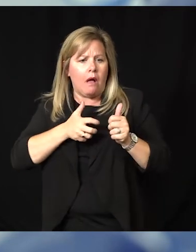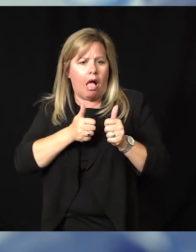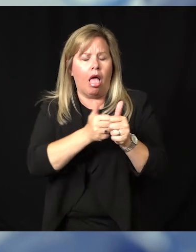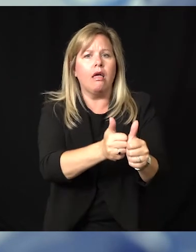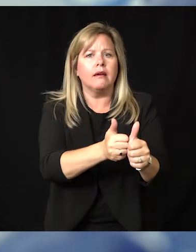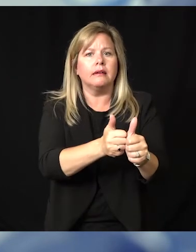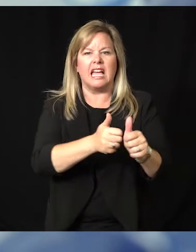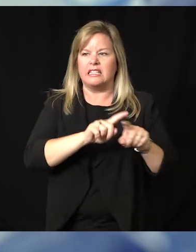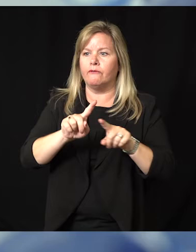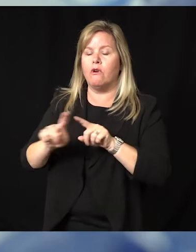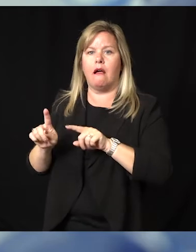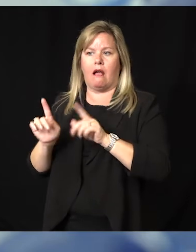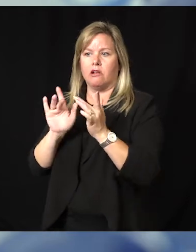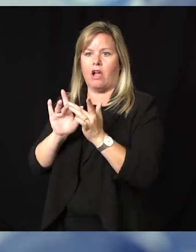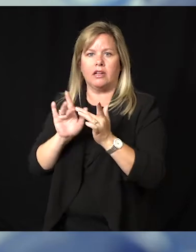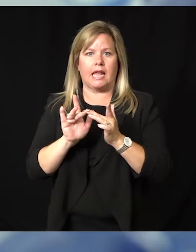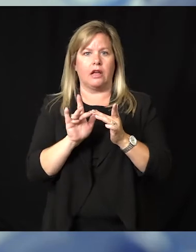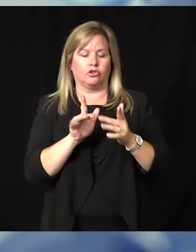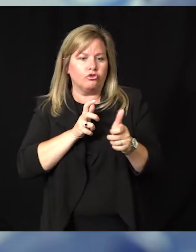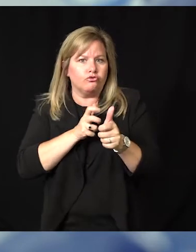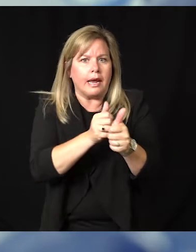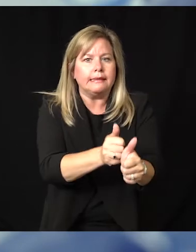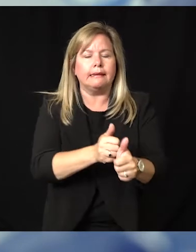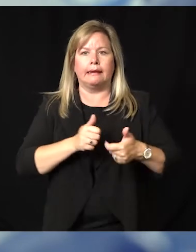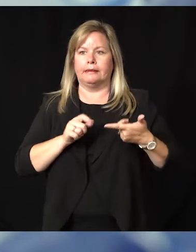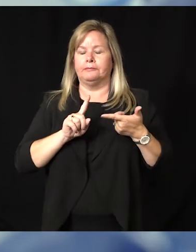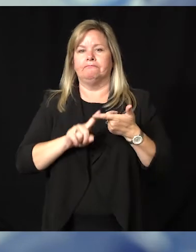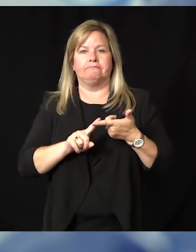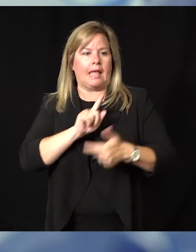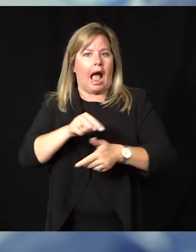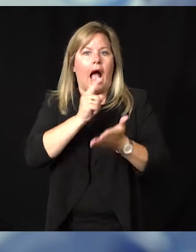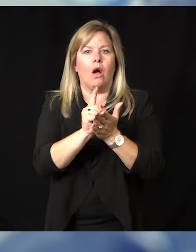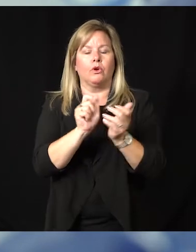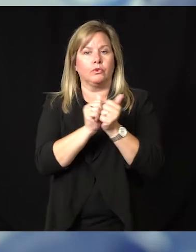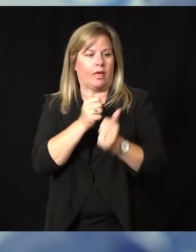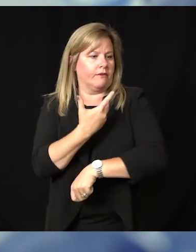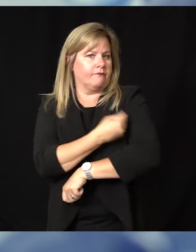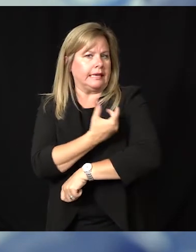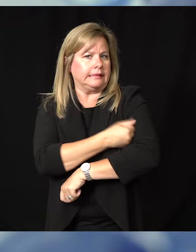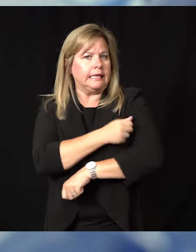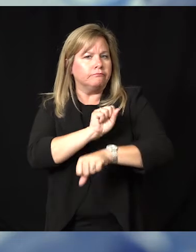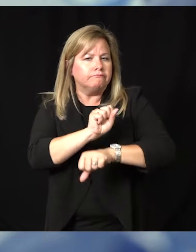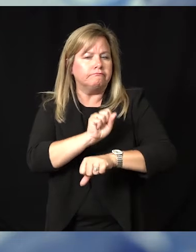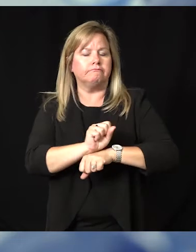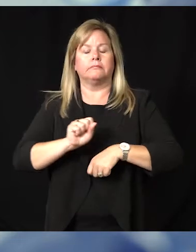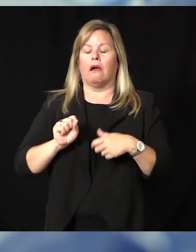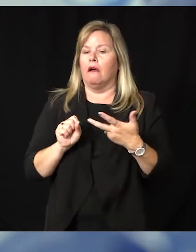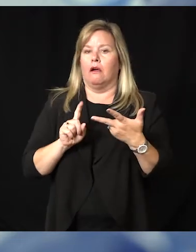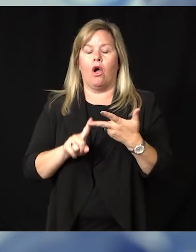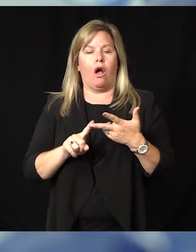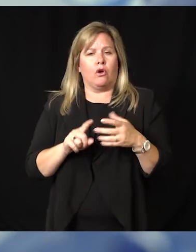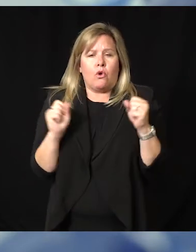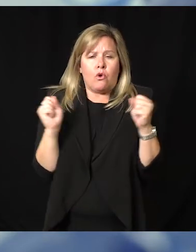of case investigations and contact tracings, to the countless hours in vaccine clinics, to working in cold